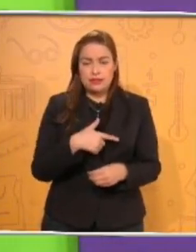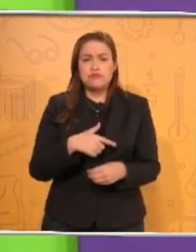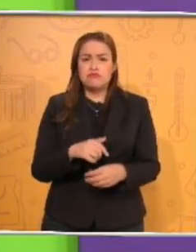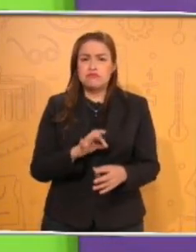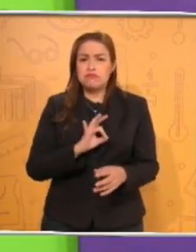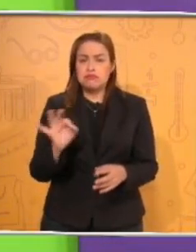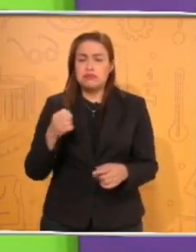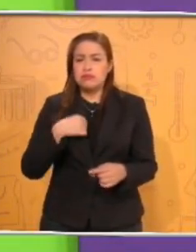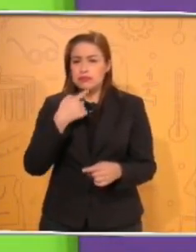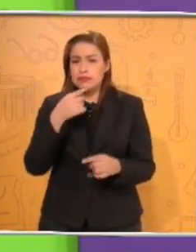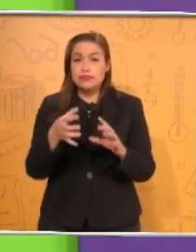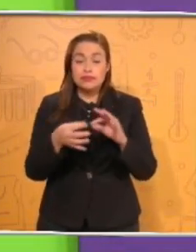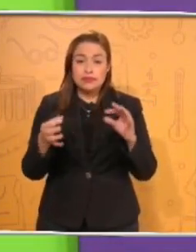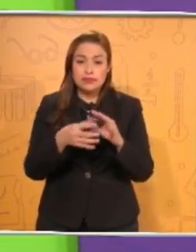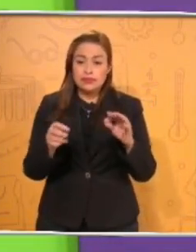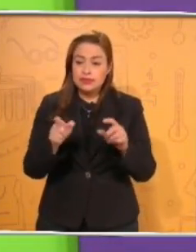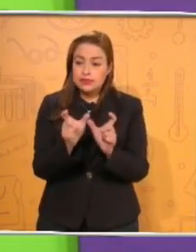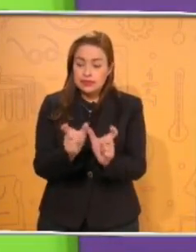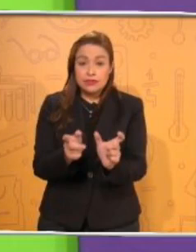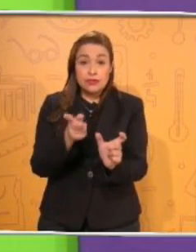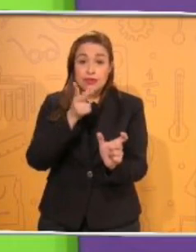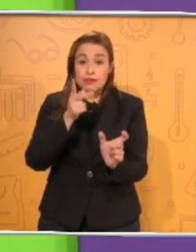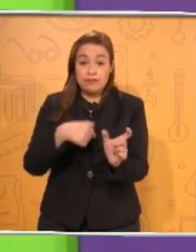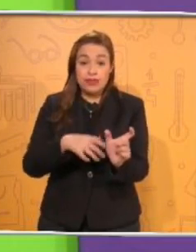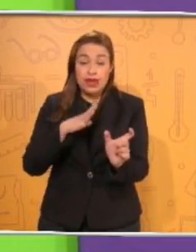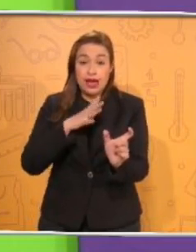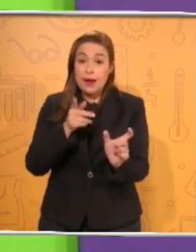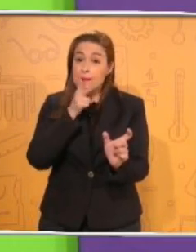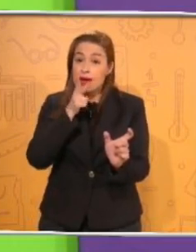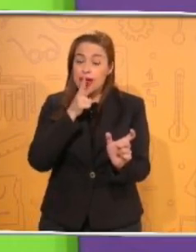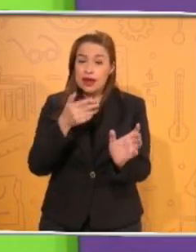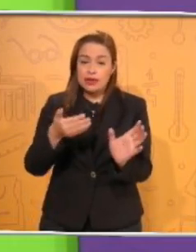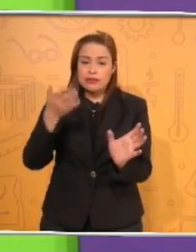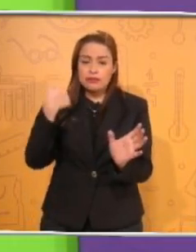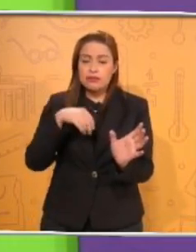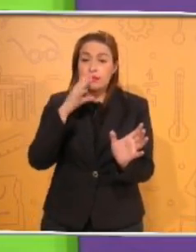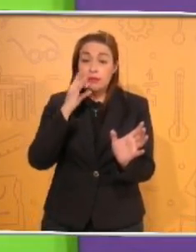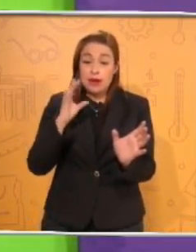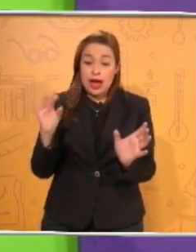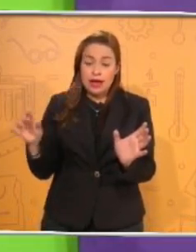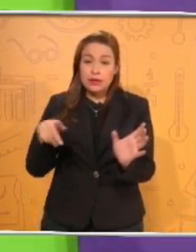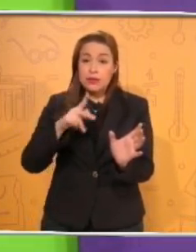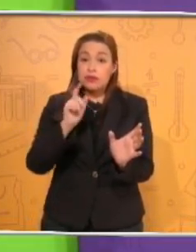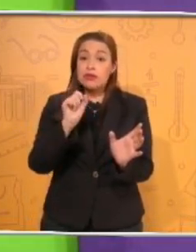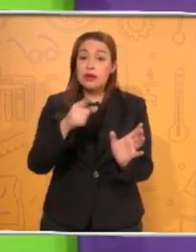but we mentioned that a specific action was in progress,